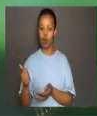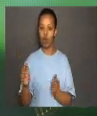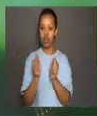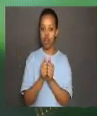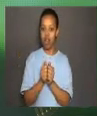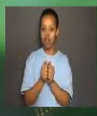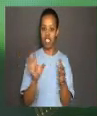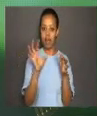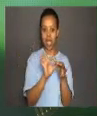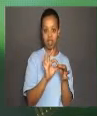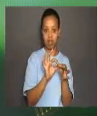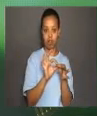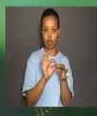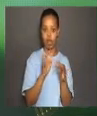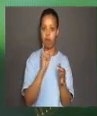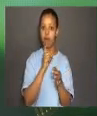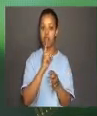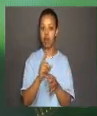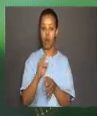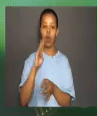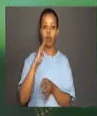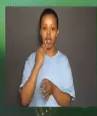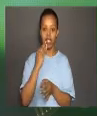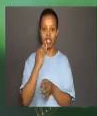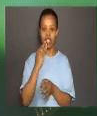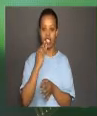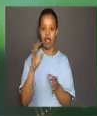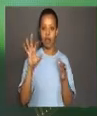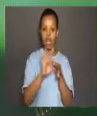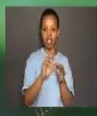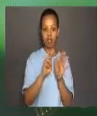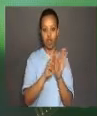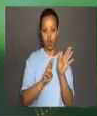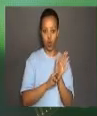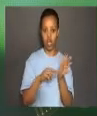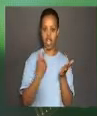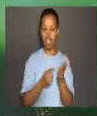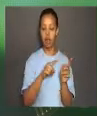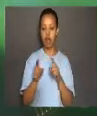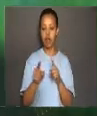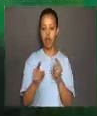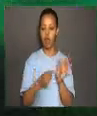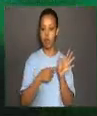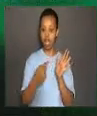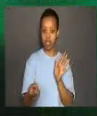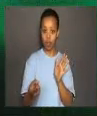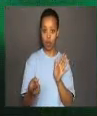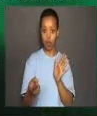other, according to the base pairing rule, which states